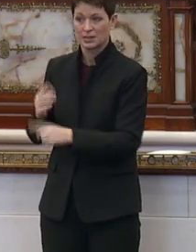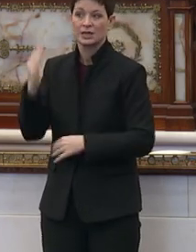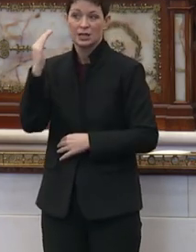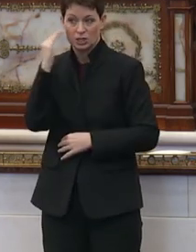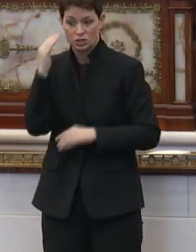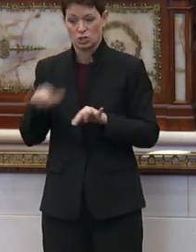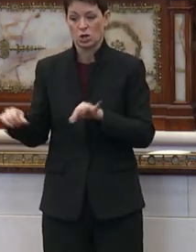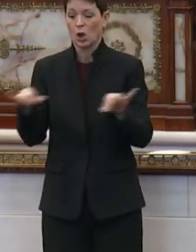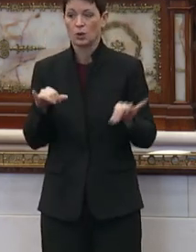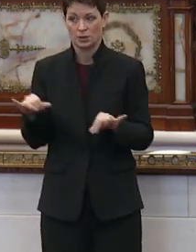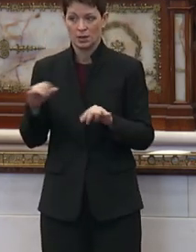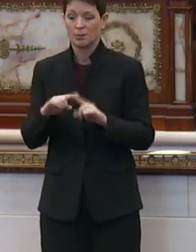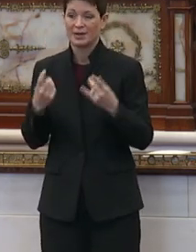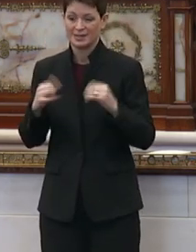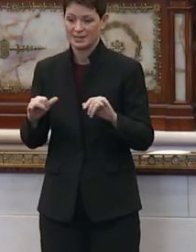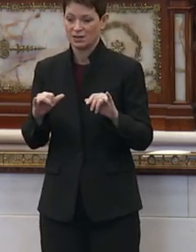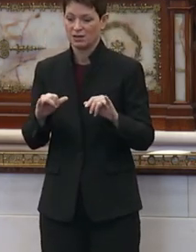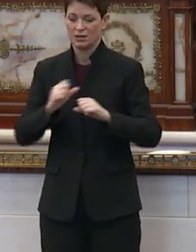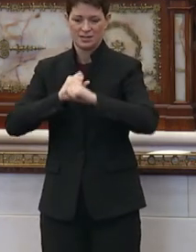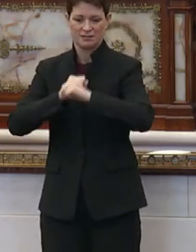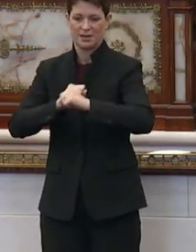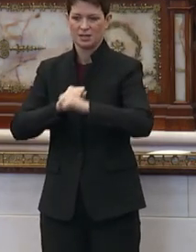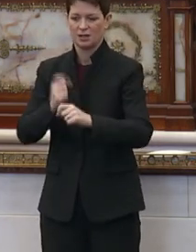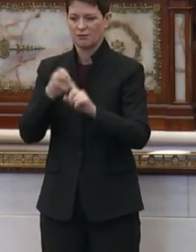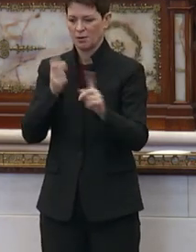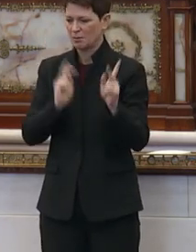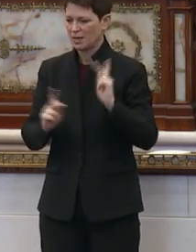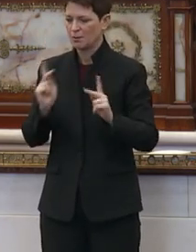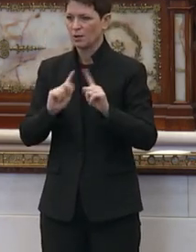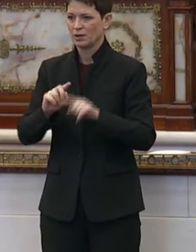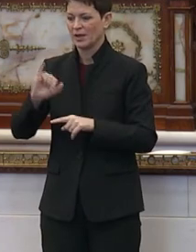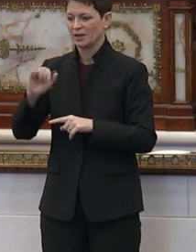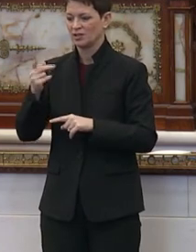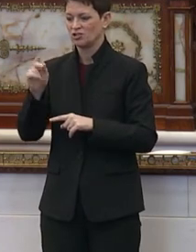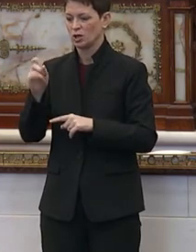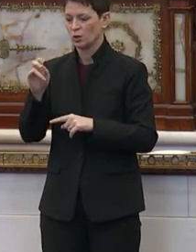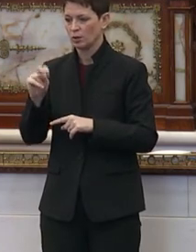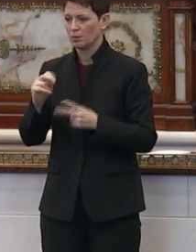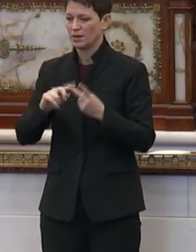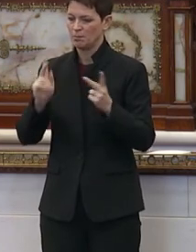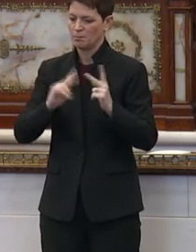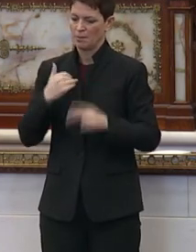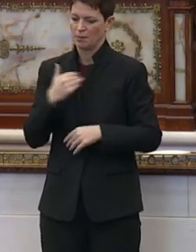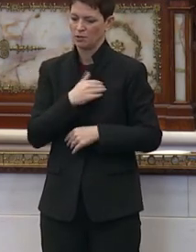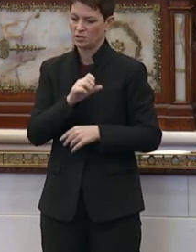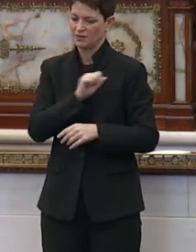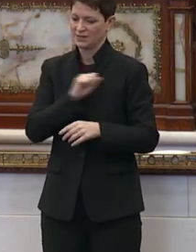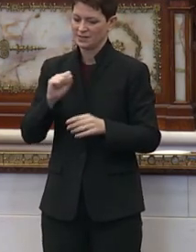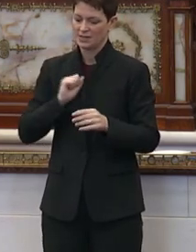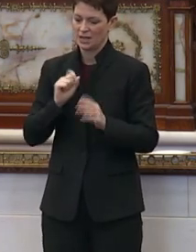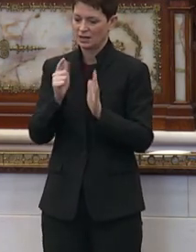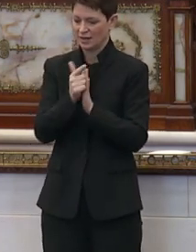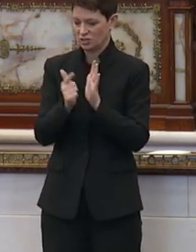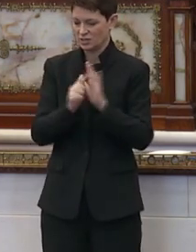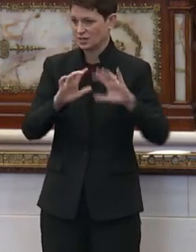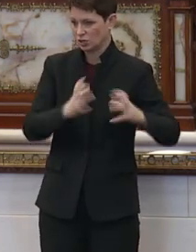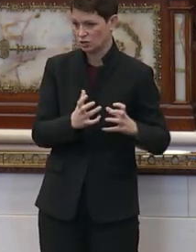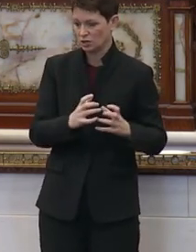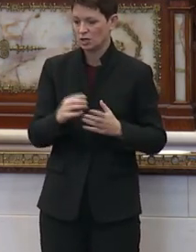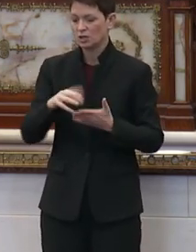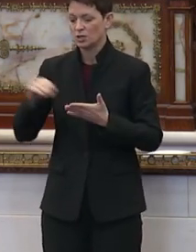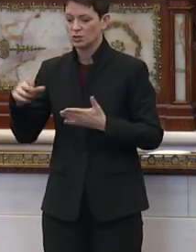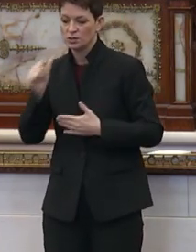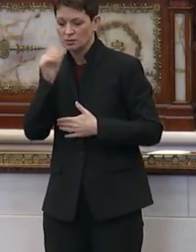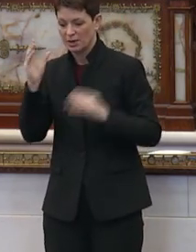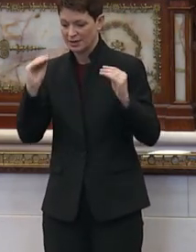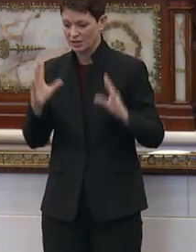known, and it is still being defended by individuals like Jake Corman and members of the state legislature. The students,